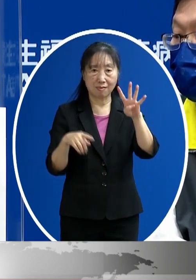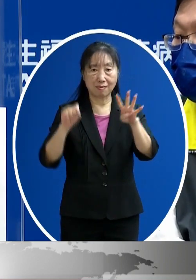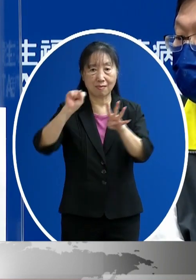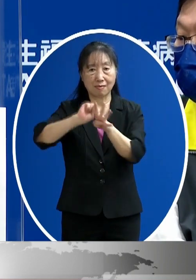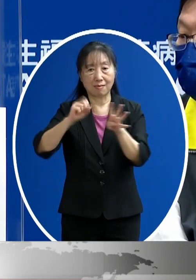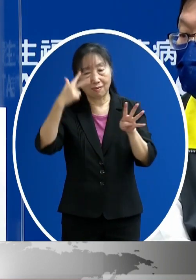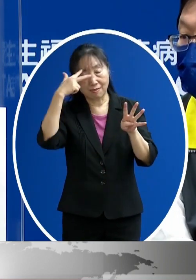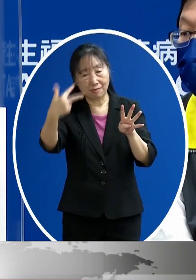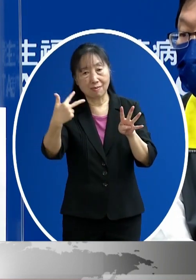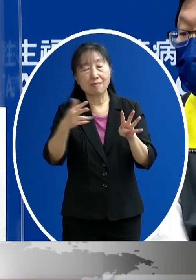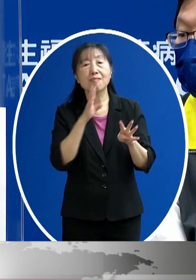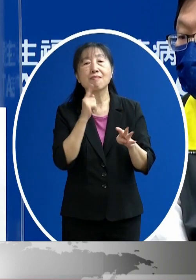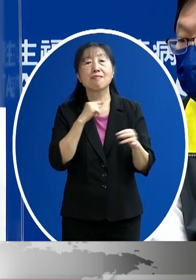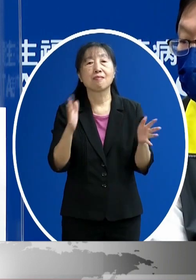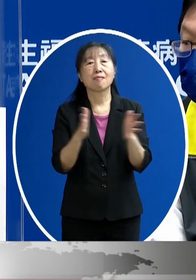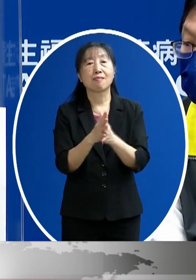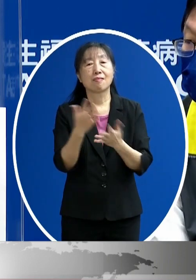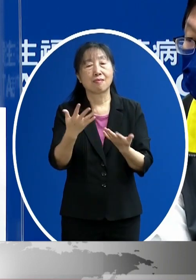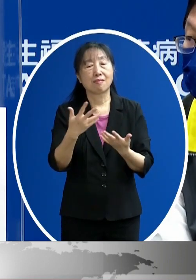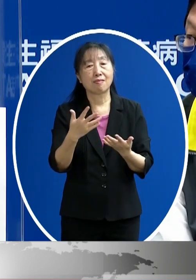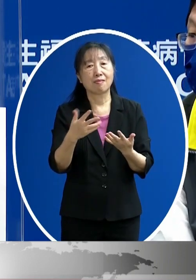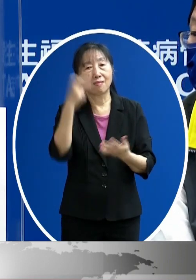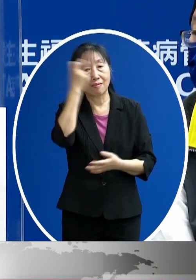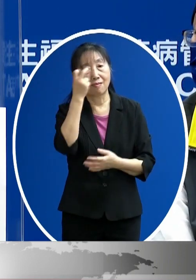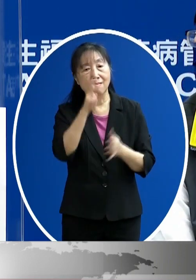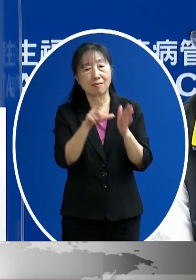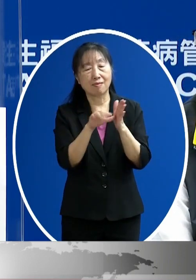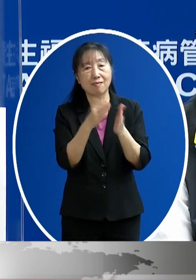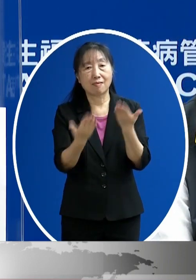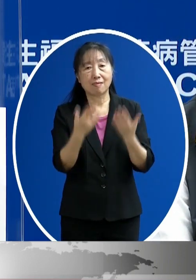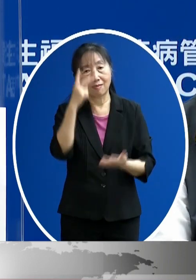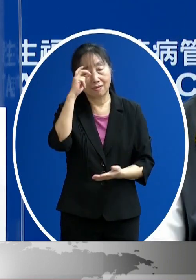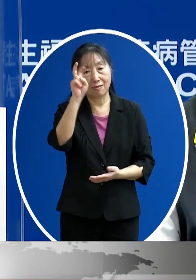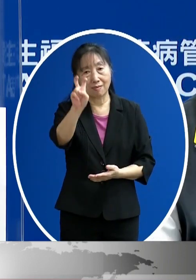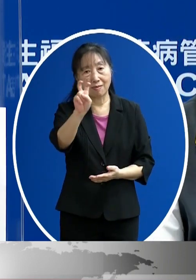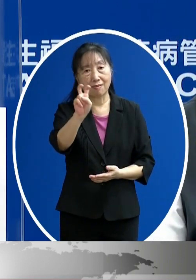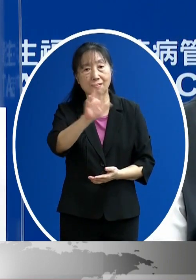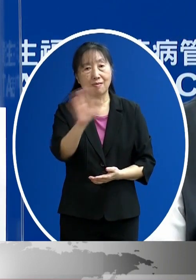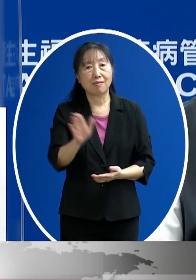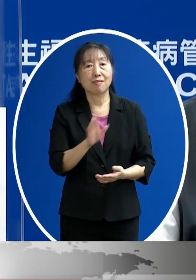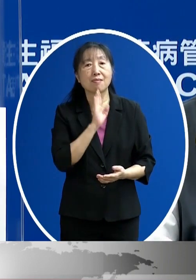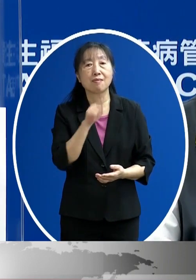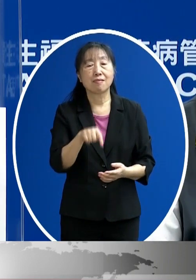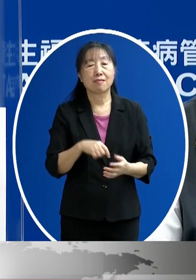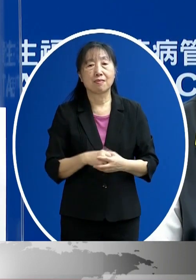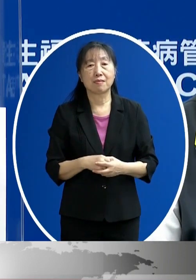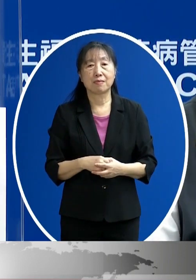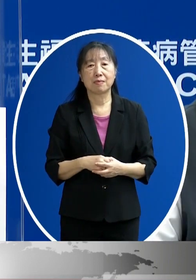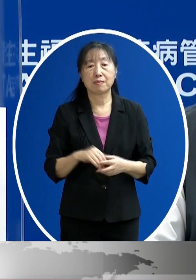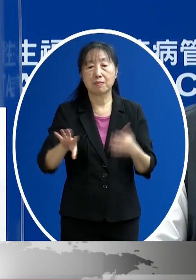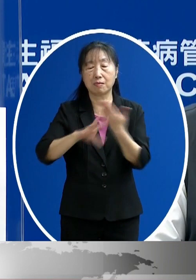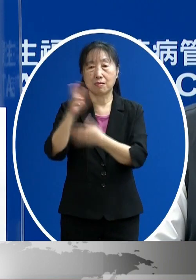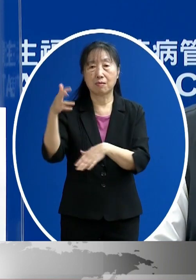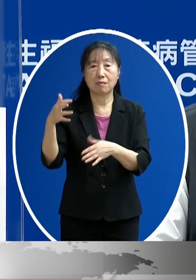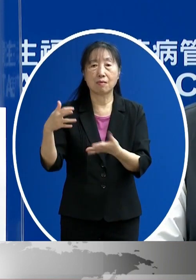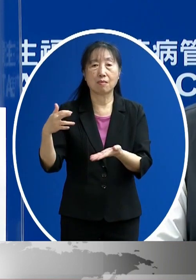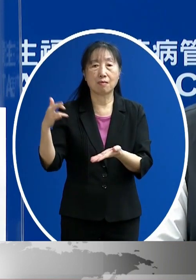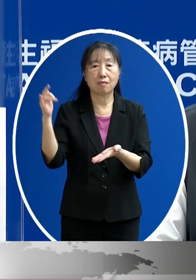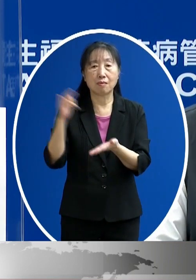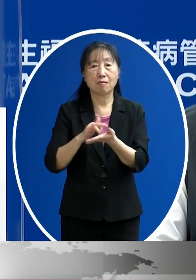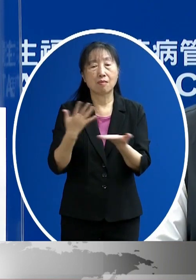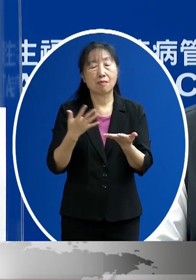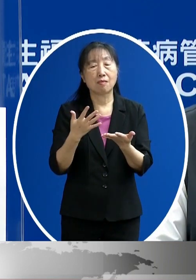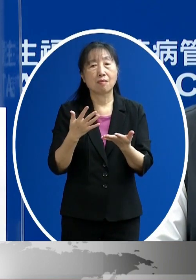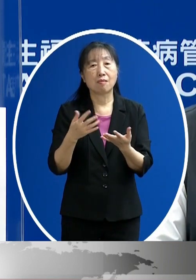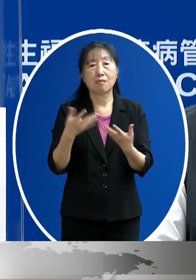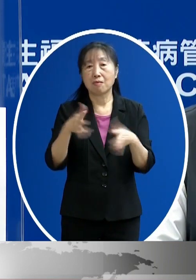be possible for such a large outbreak to strike Taiwan. In Hong Kong and South Korea, the situations are such that authorities will be able